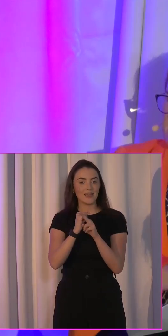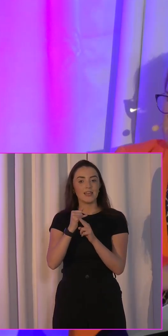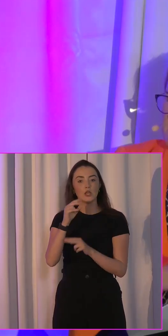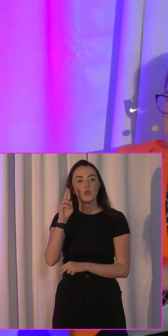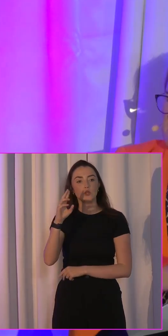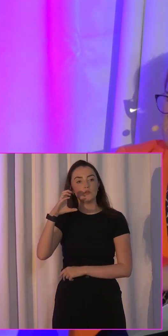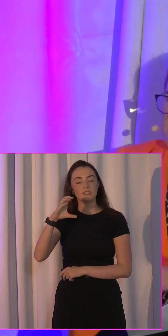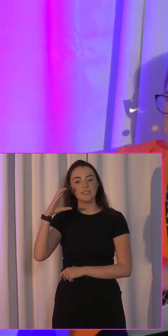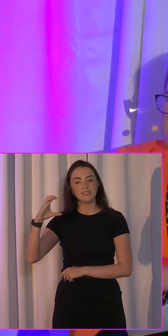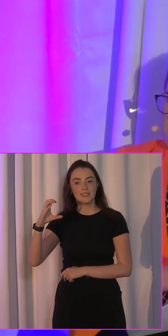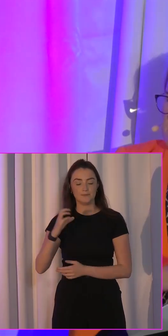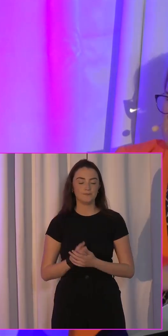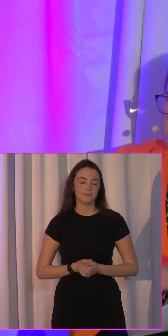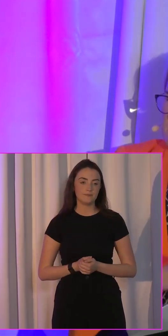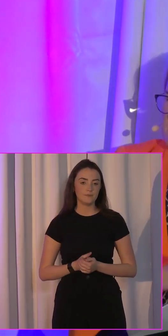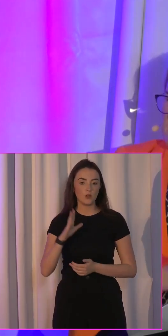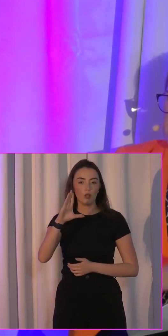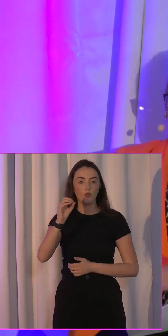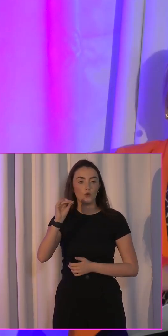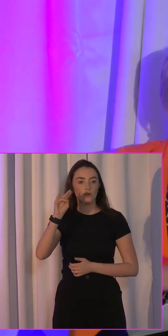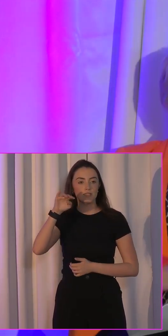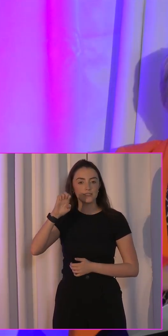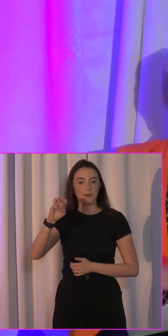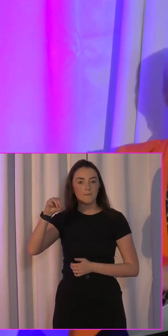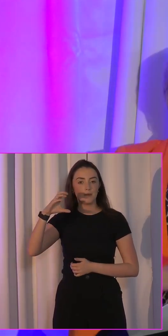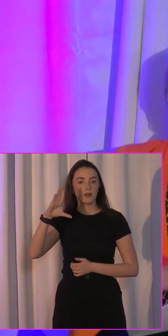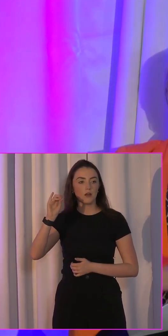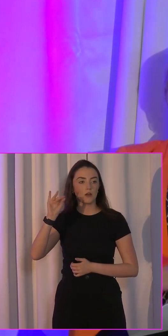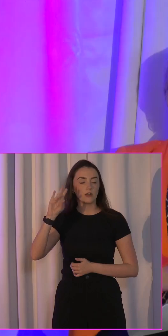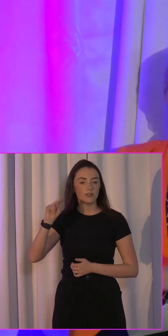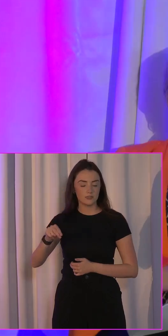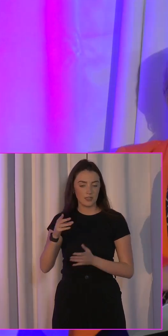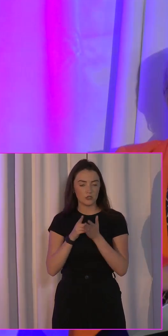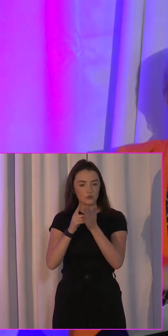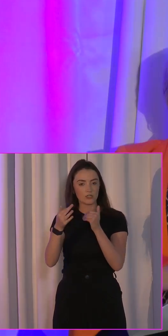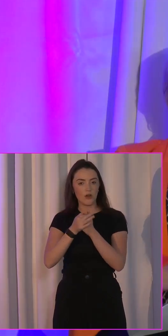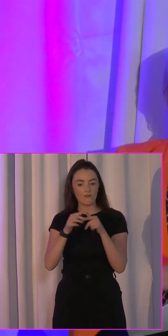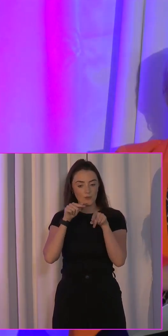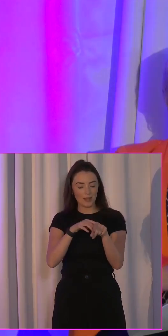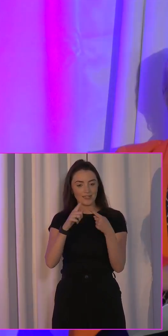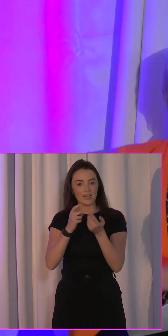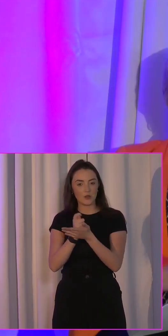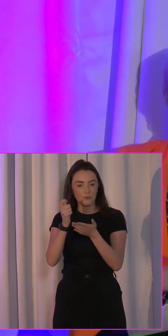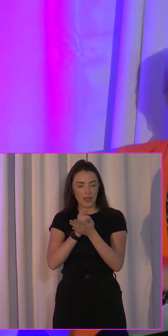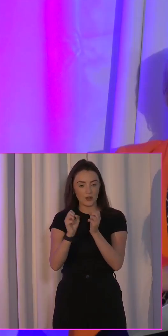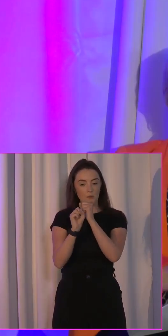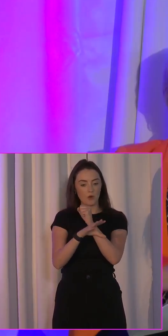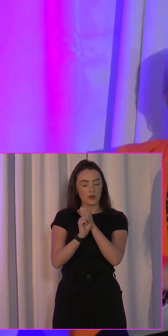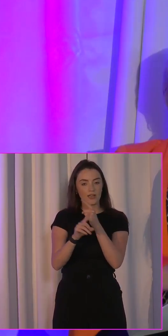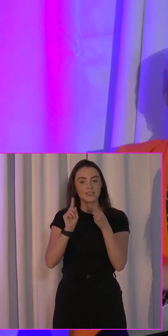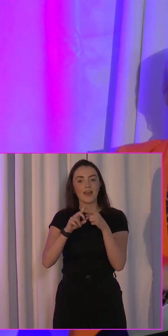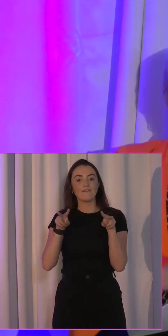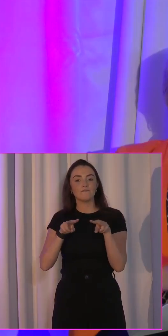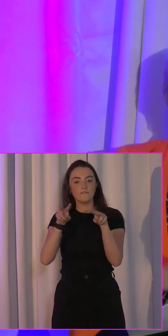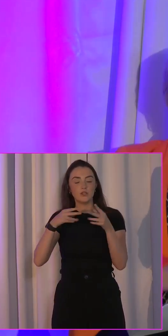University College Cork. And we have Louise McLoughlin, who's Director of Compliance and Complaints, Broadcasting and Video on Demand